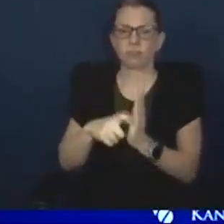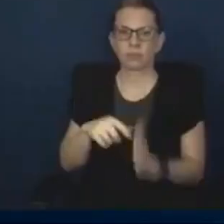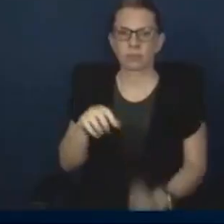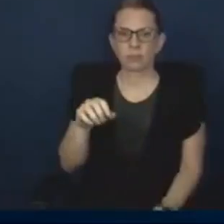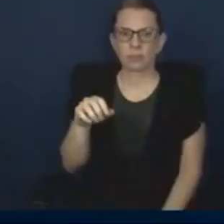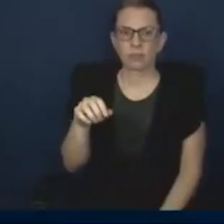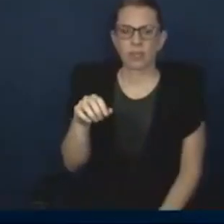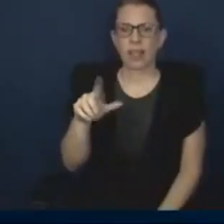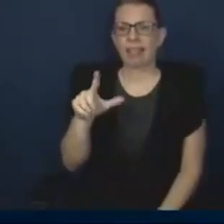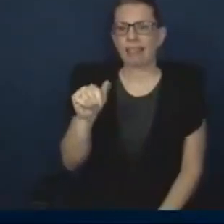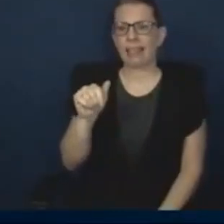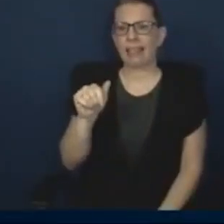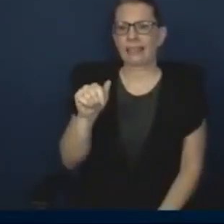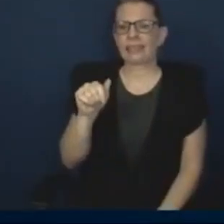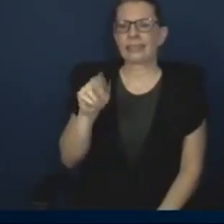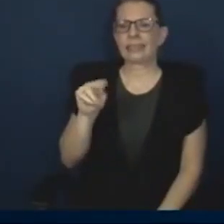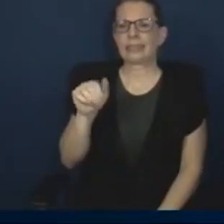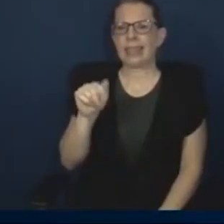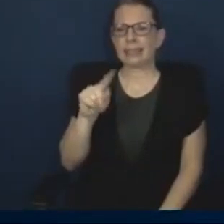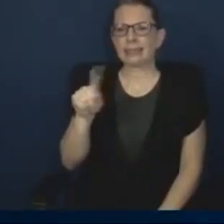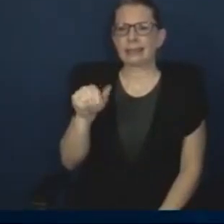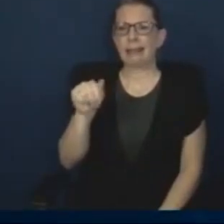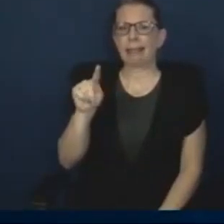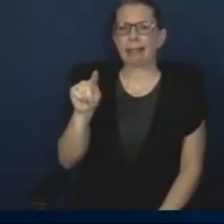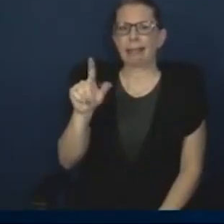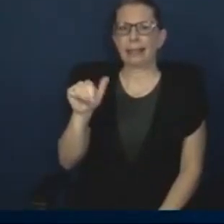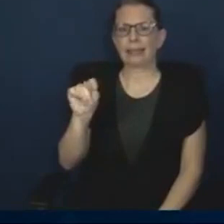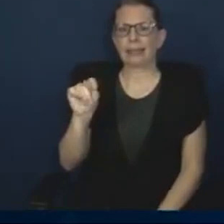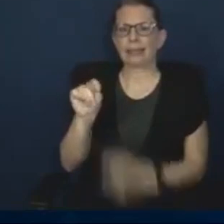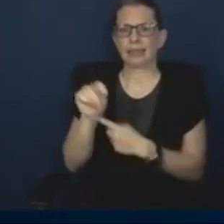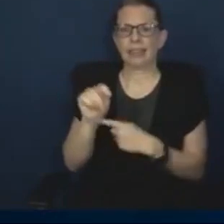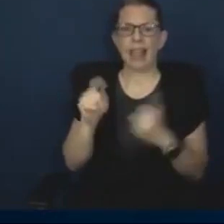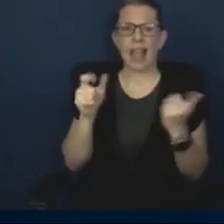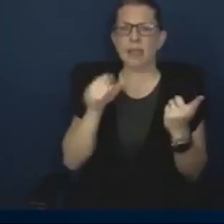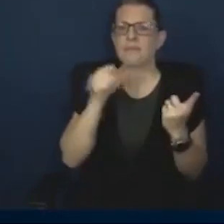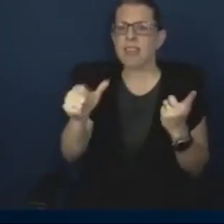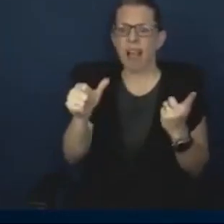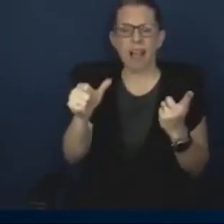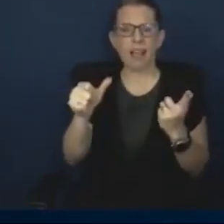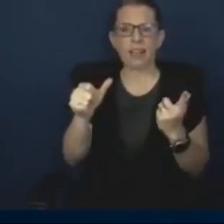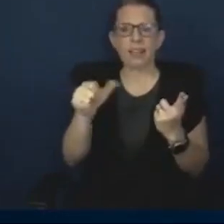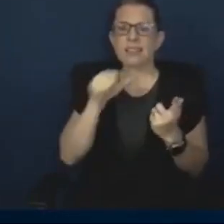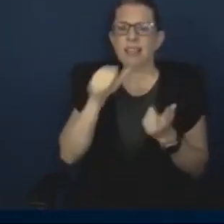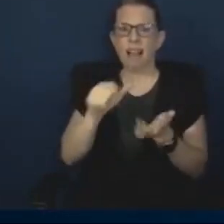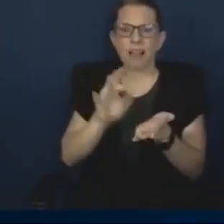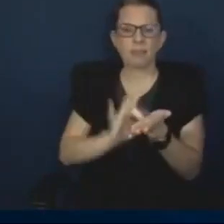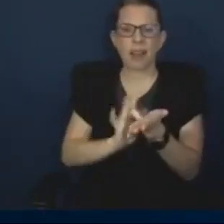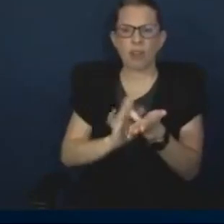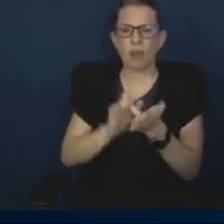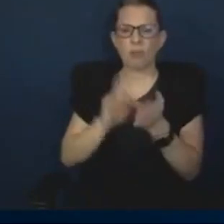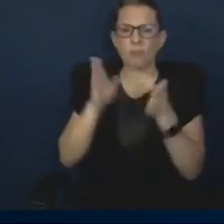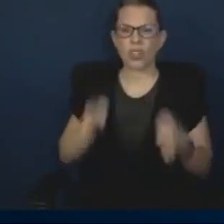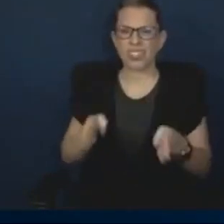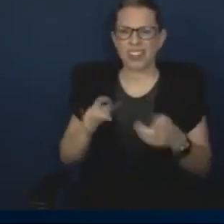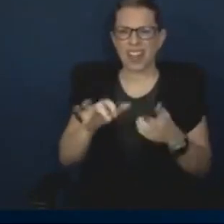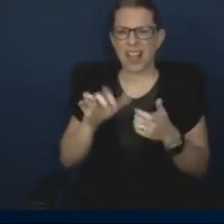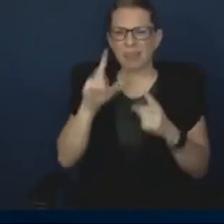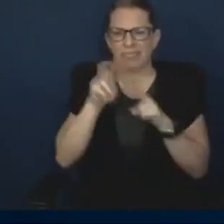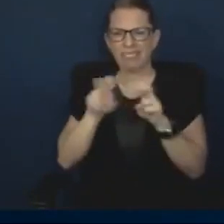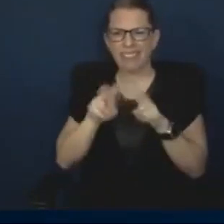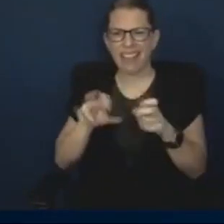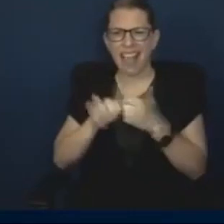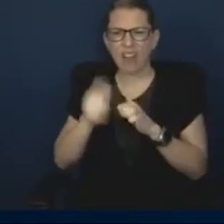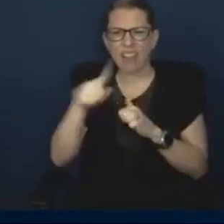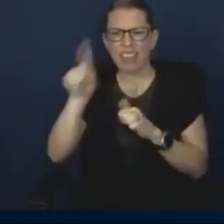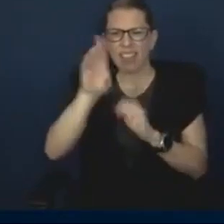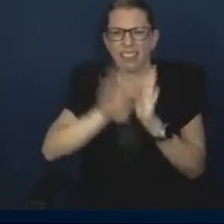that. So. Yeah, well, there you go. All right, that's fascinating. Zybox, yeah. I'm a non-medical person, and I sit and watch commercials and wonder how in the world they come up with these names. Marketing people. It's big business.